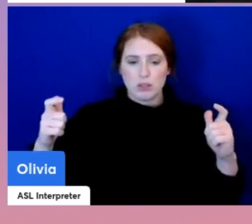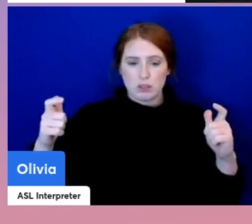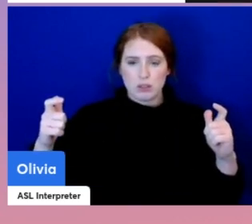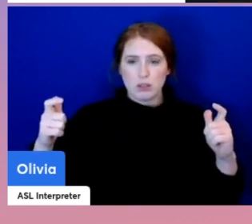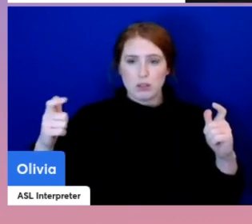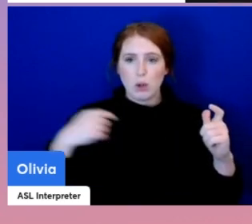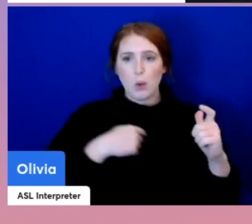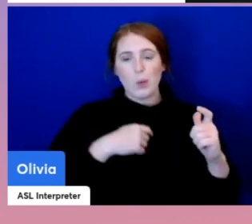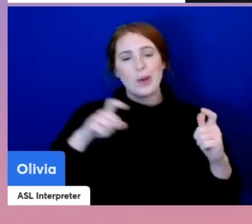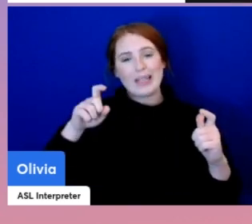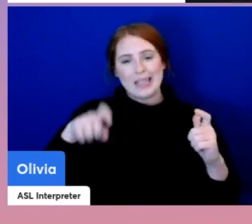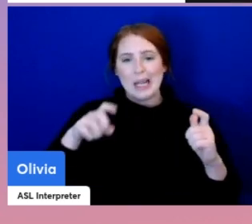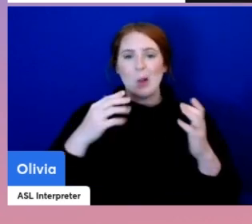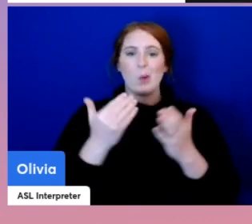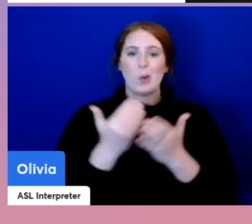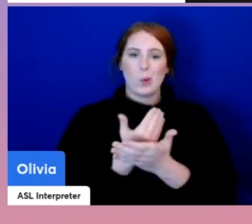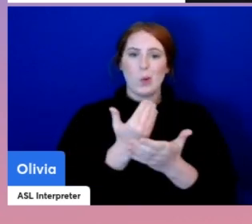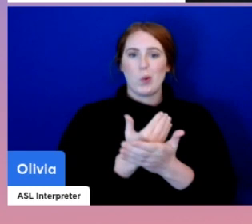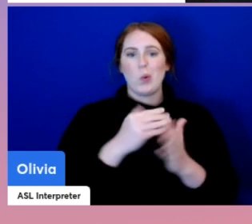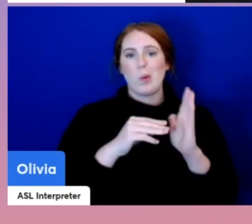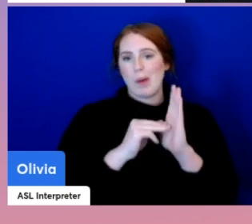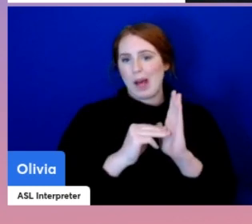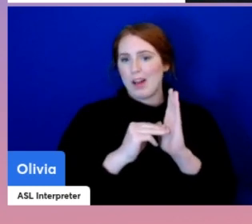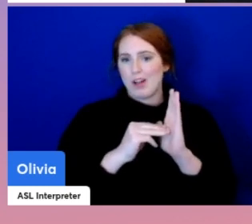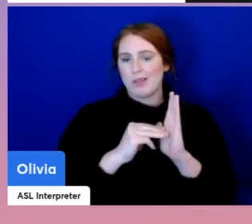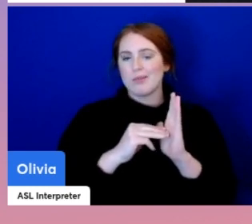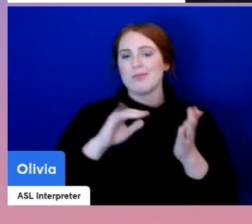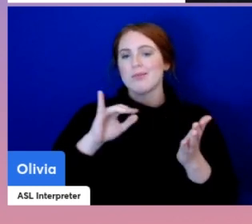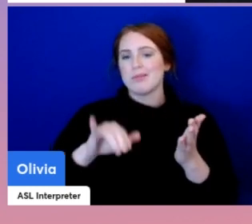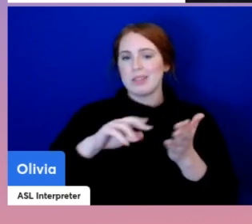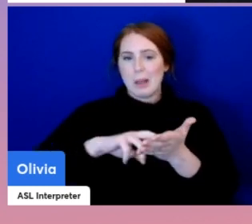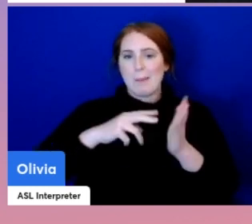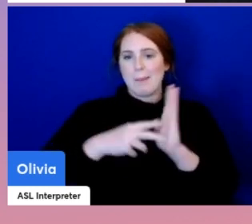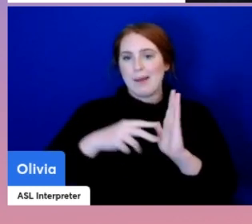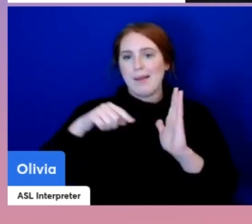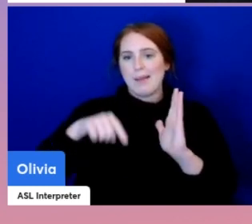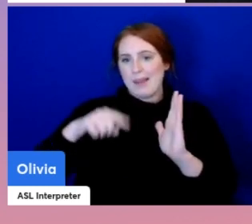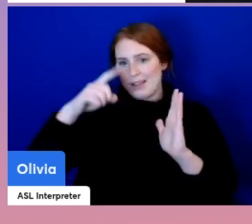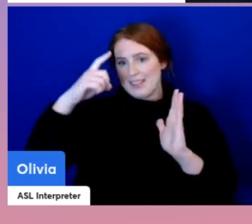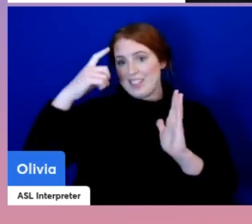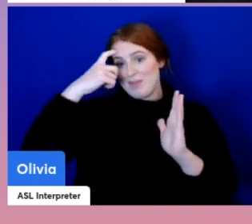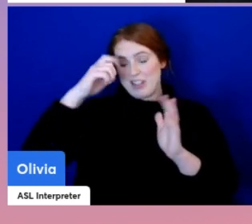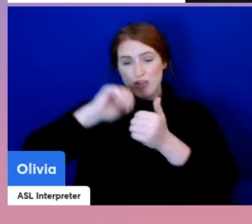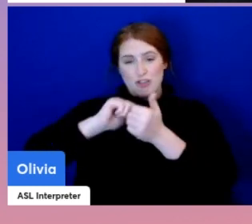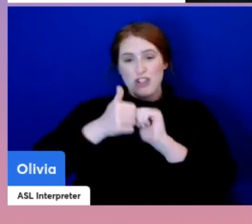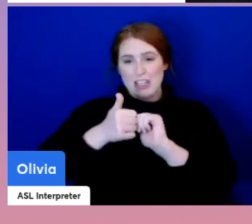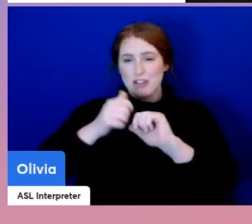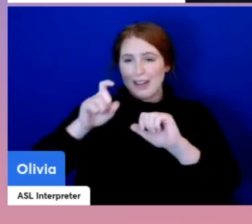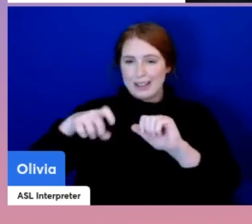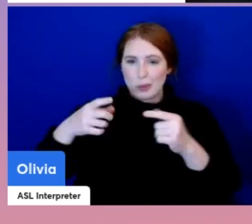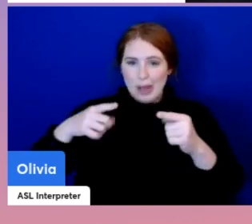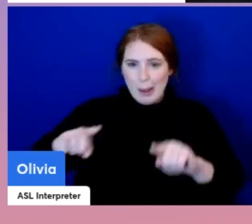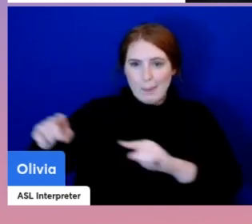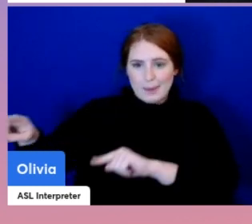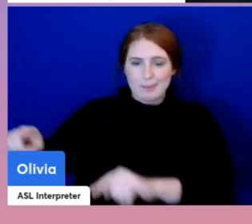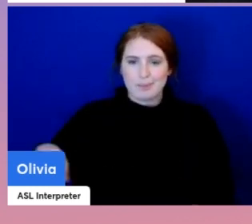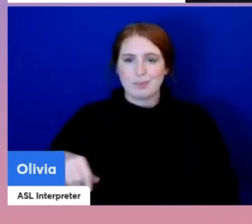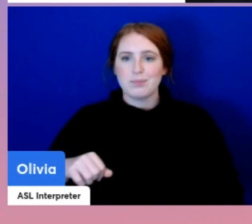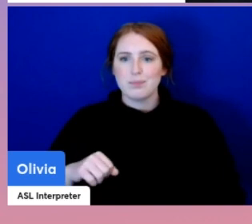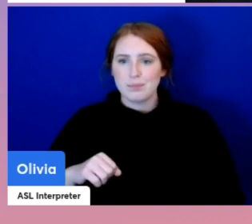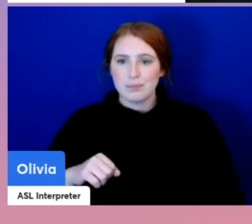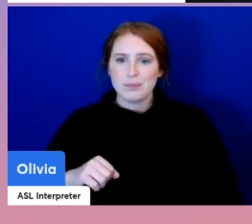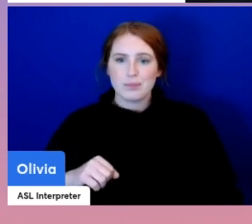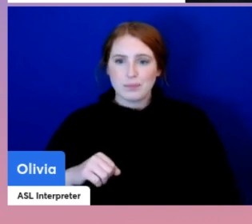new model. And this is where the shift left mentality comes into play. Our security team provides enablement to our development teams, and